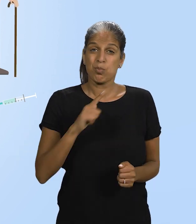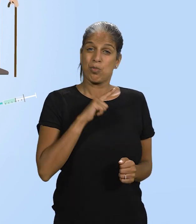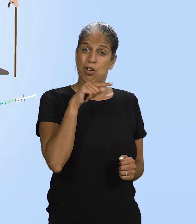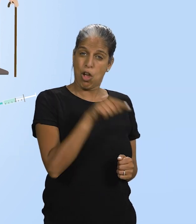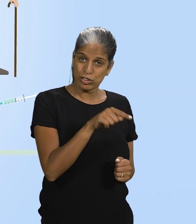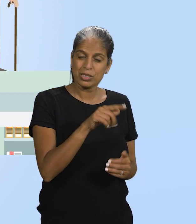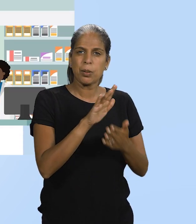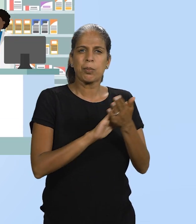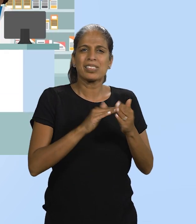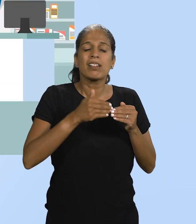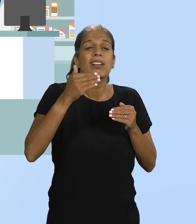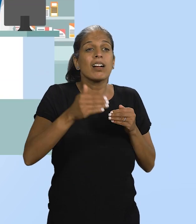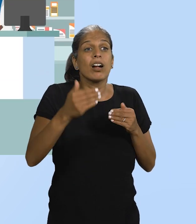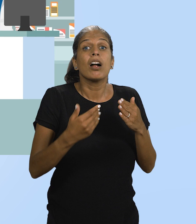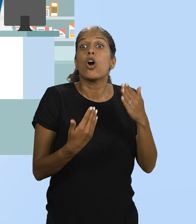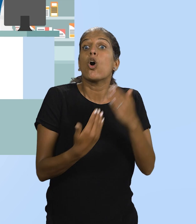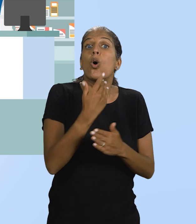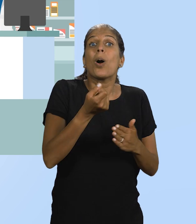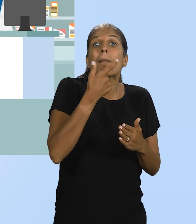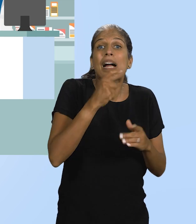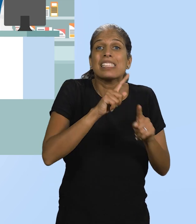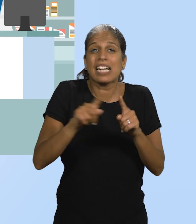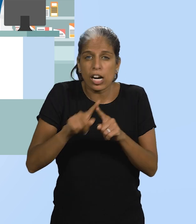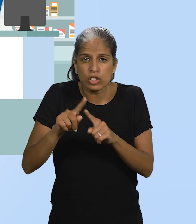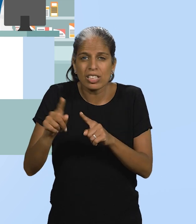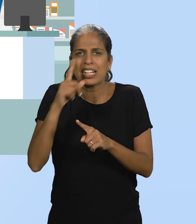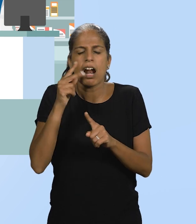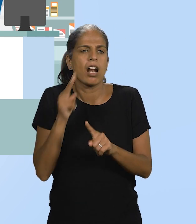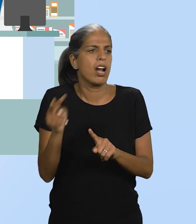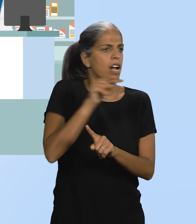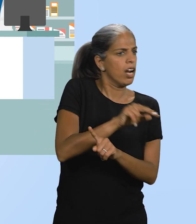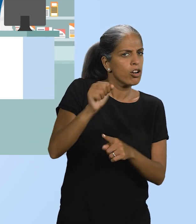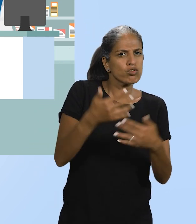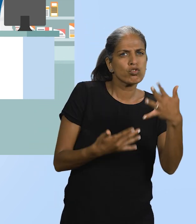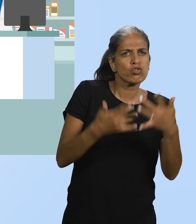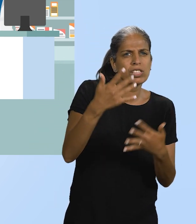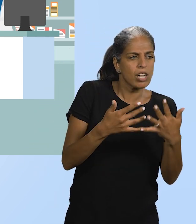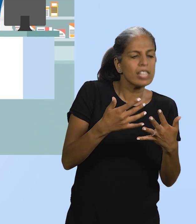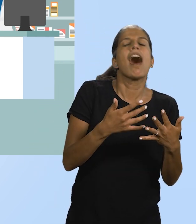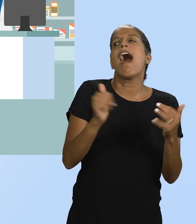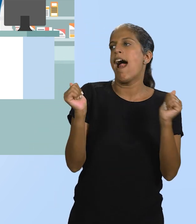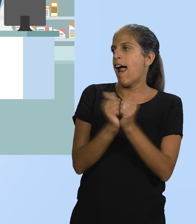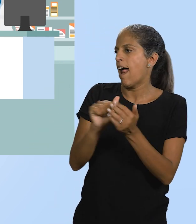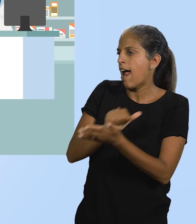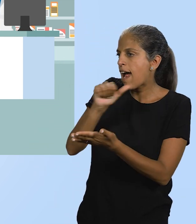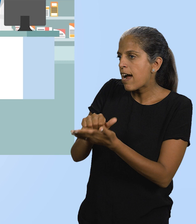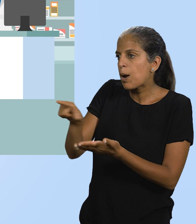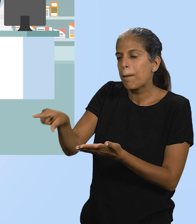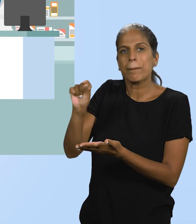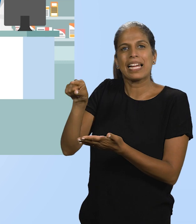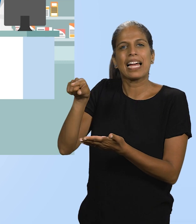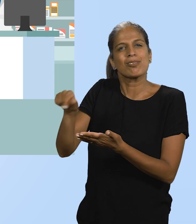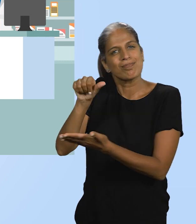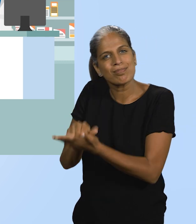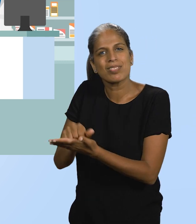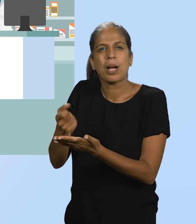lifetime. Because of this, each time they need a new medication, the doctor or pharmacist will be able to use their test results to help